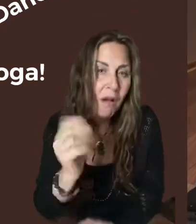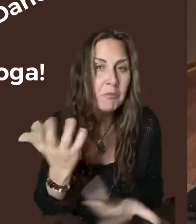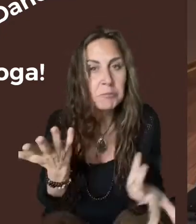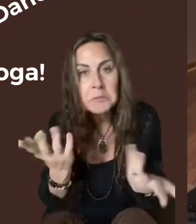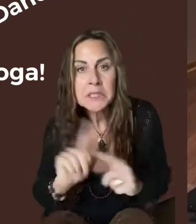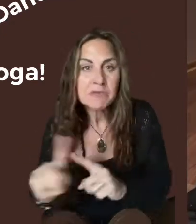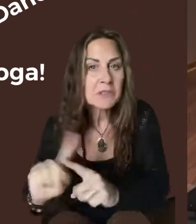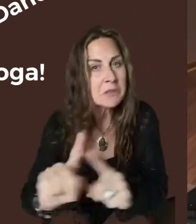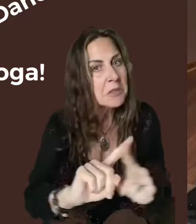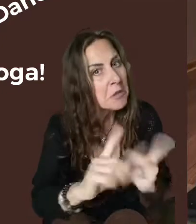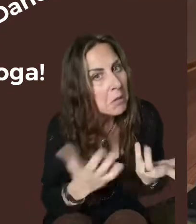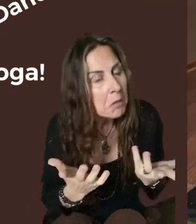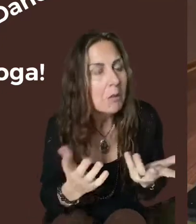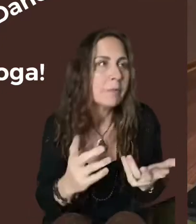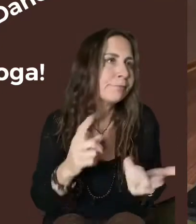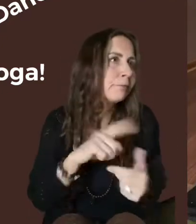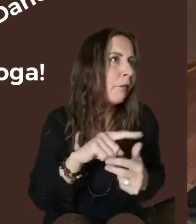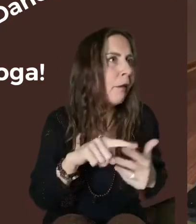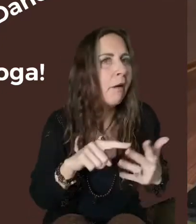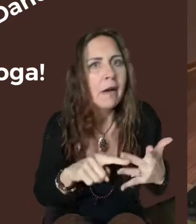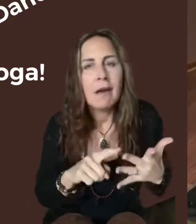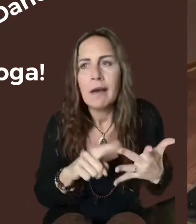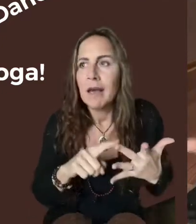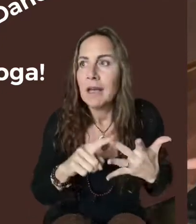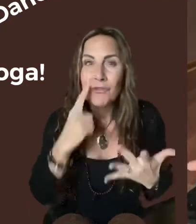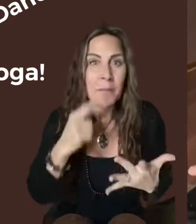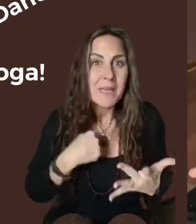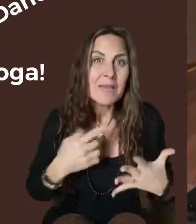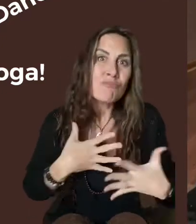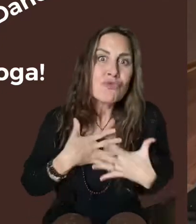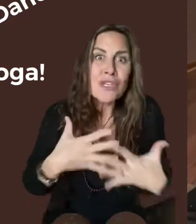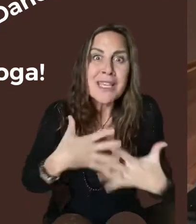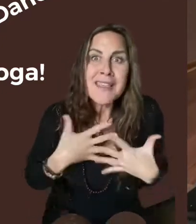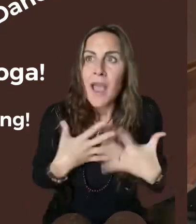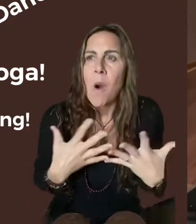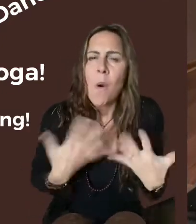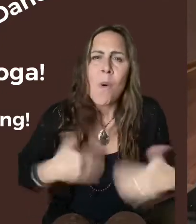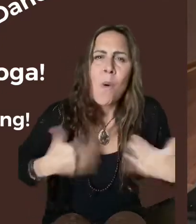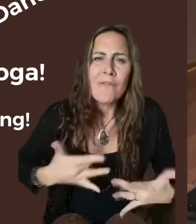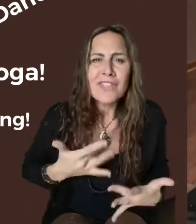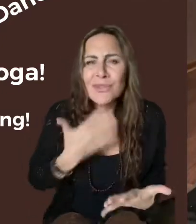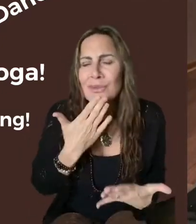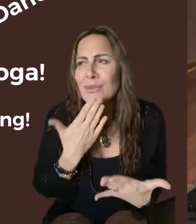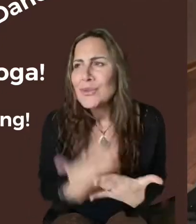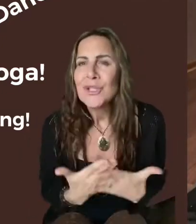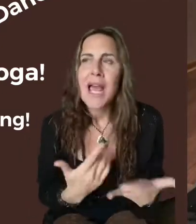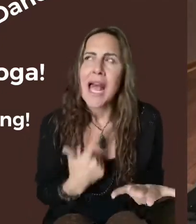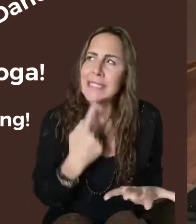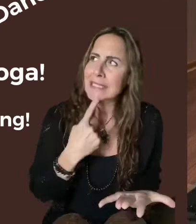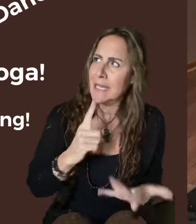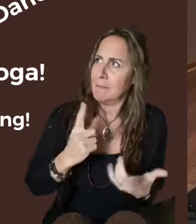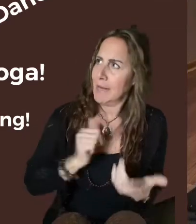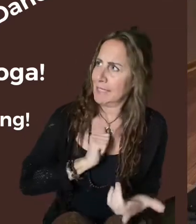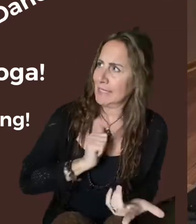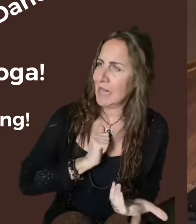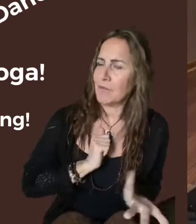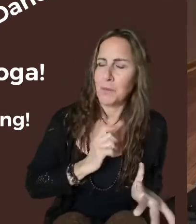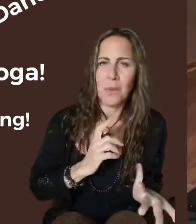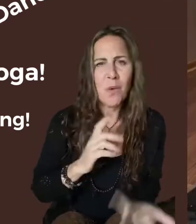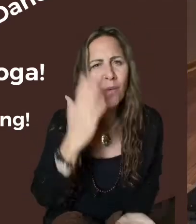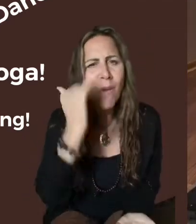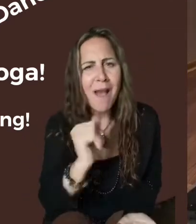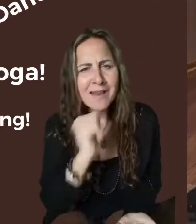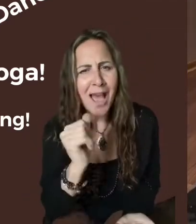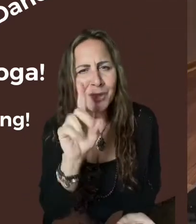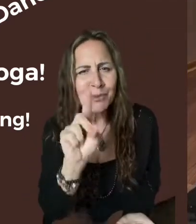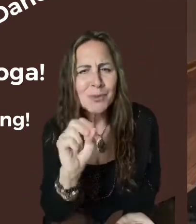When I'm done with some cycles of breathing, which I know makes me feel so good, and I always say to myself, why don't I do this all the